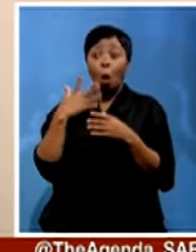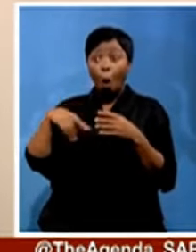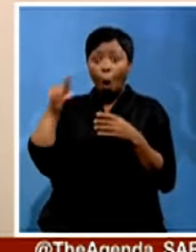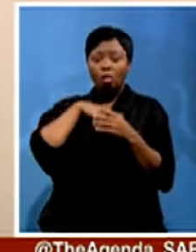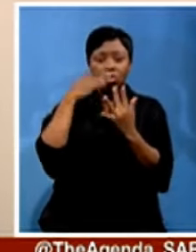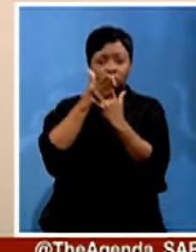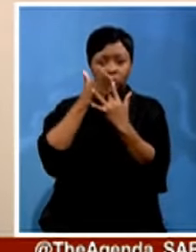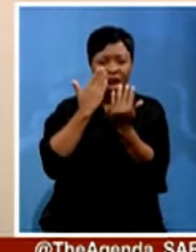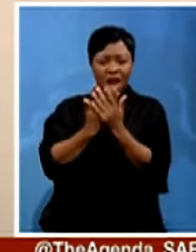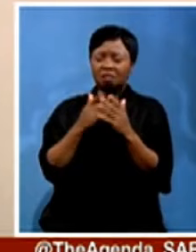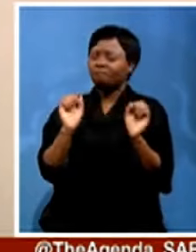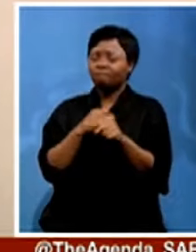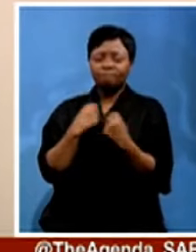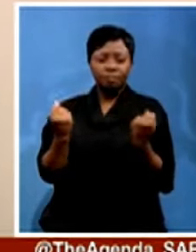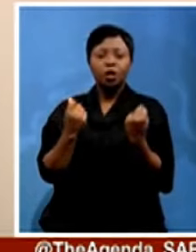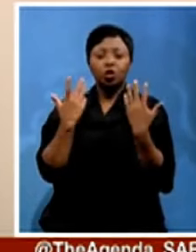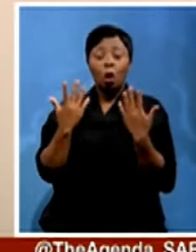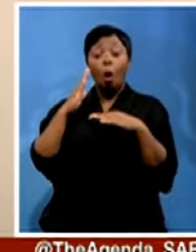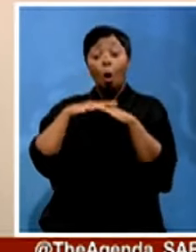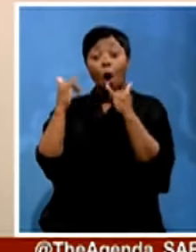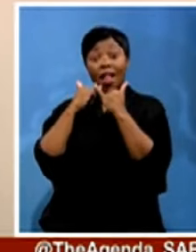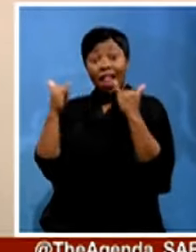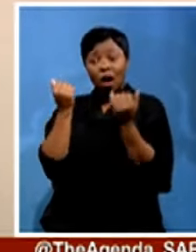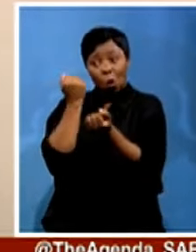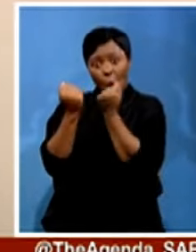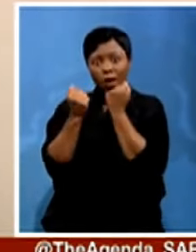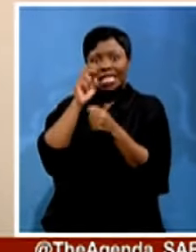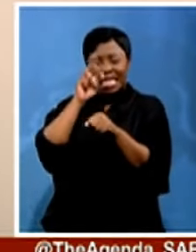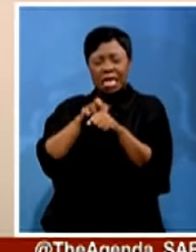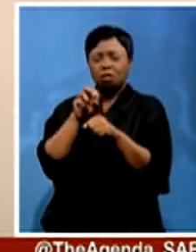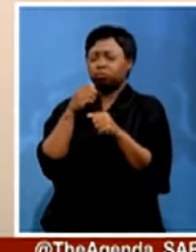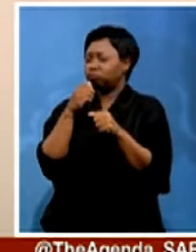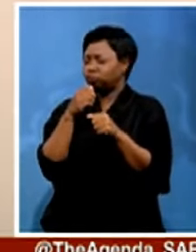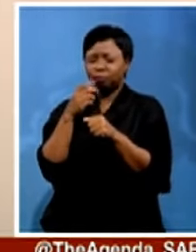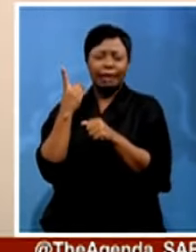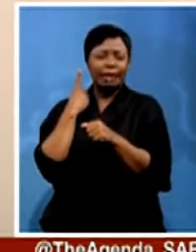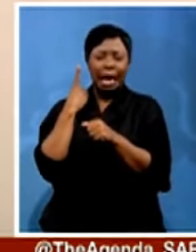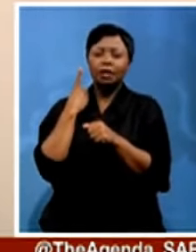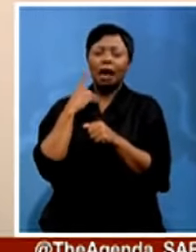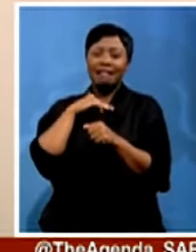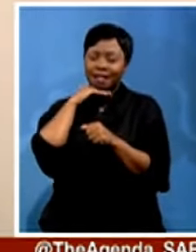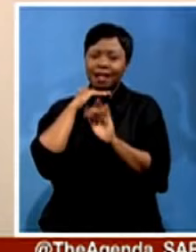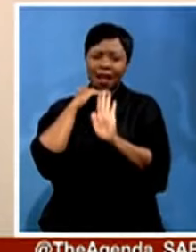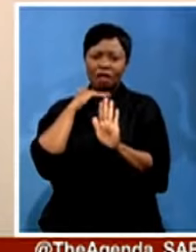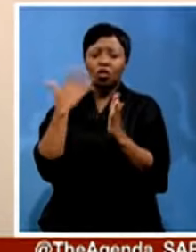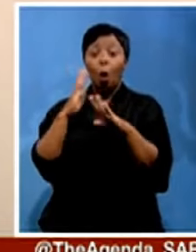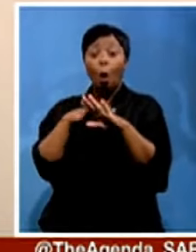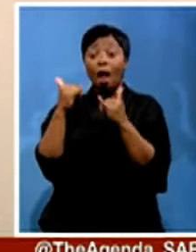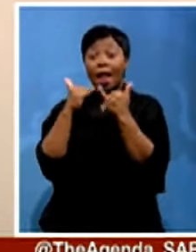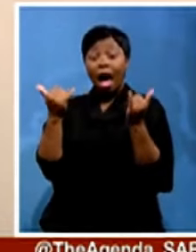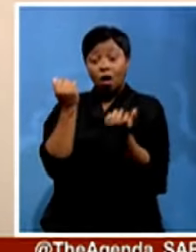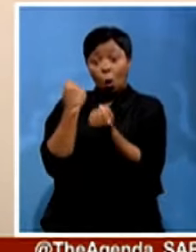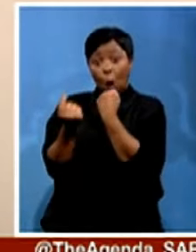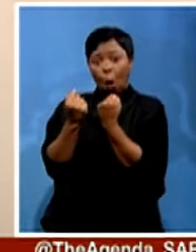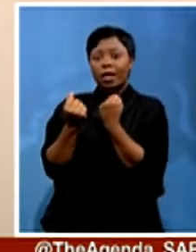require quite a lot of data. And so having online courts might be, the cost might be prohibitive for most